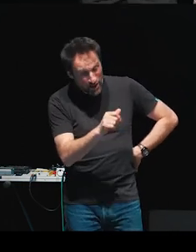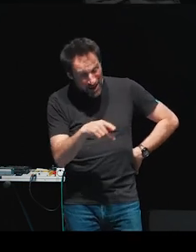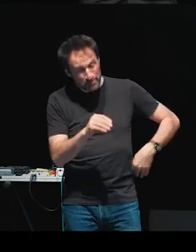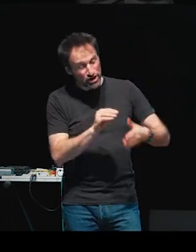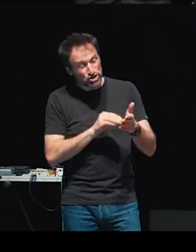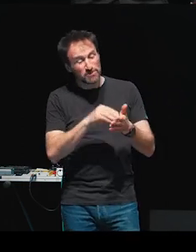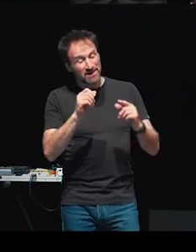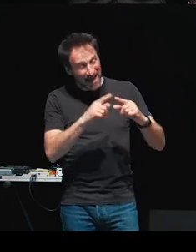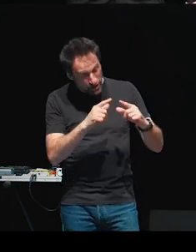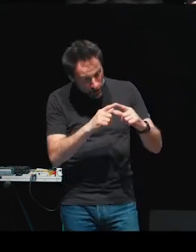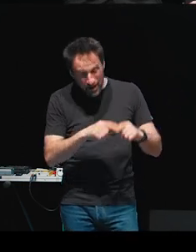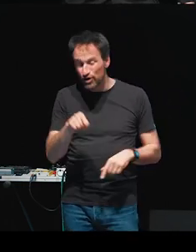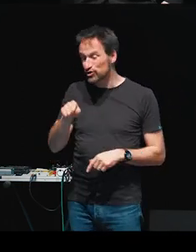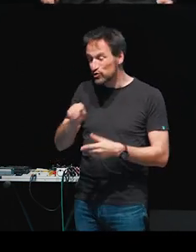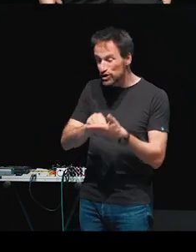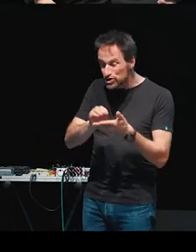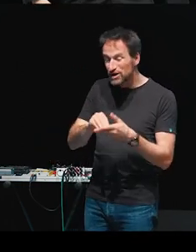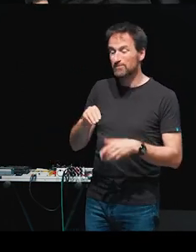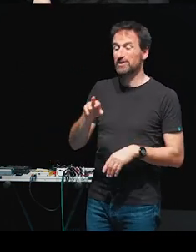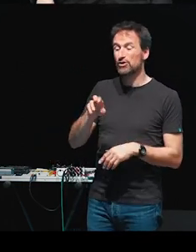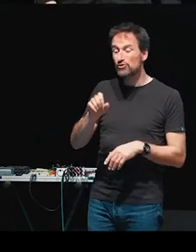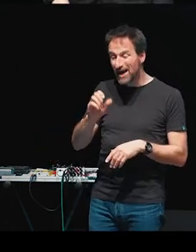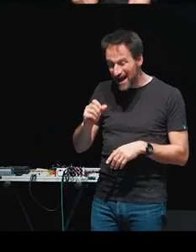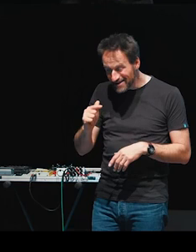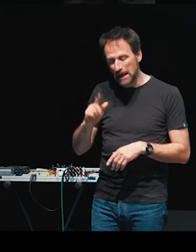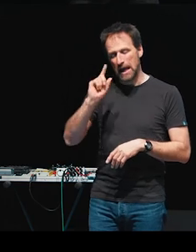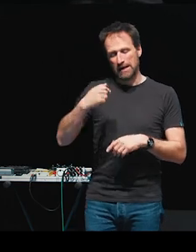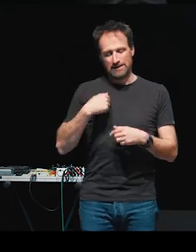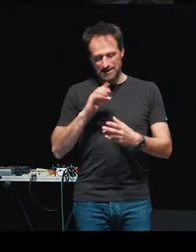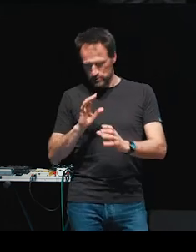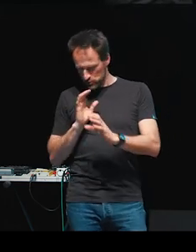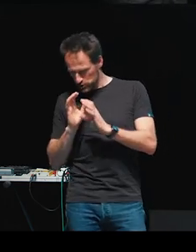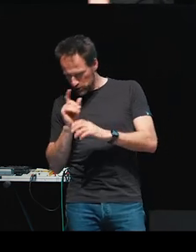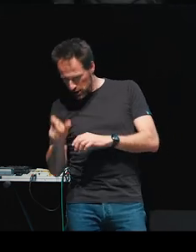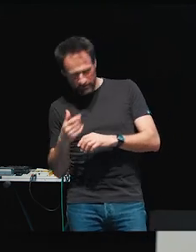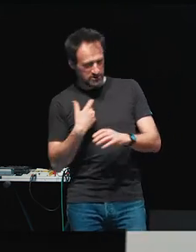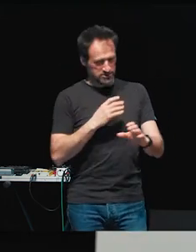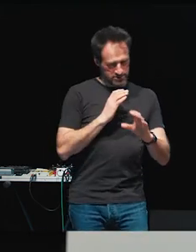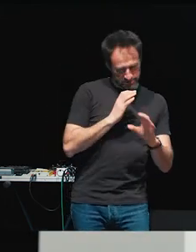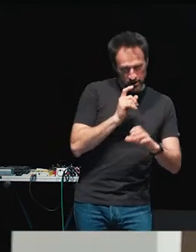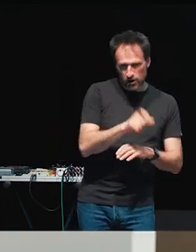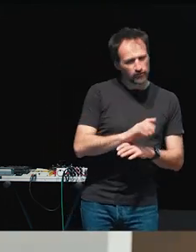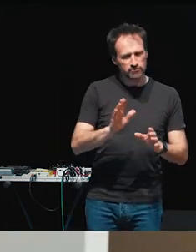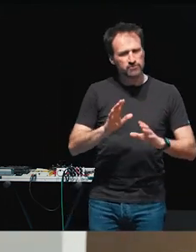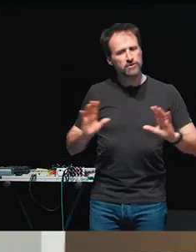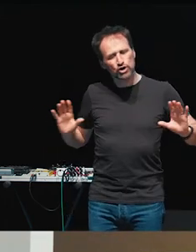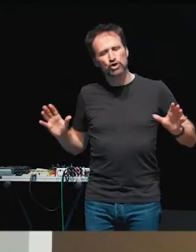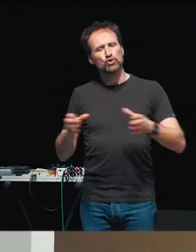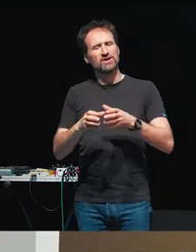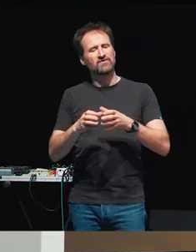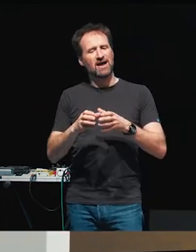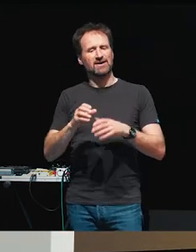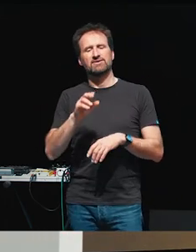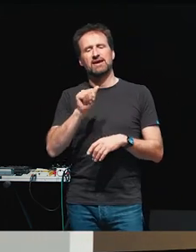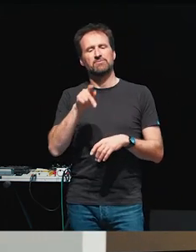you are a React application, and so I have to talk with you that way. You just have a unified API that